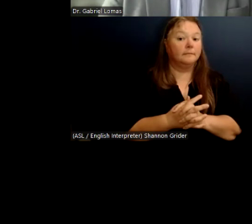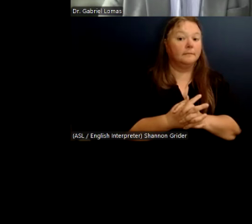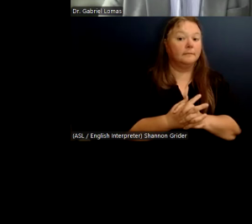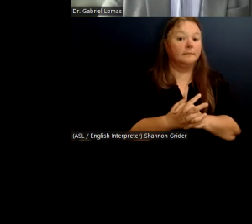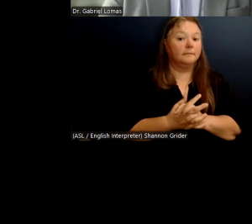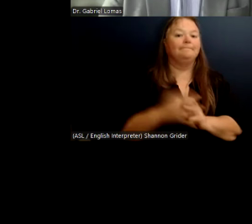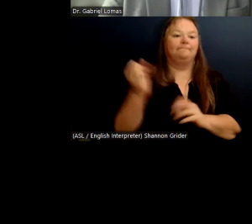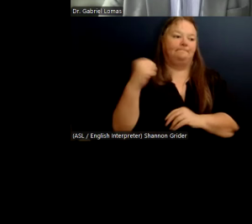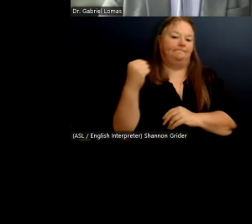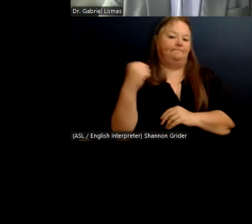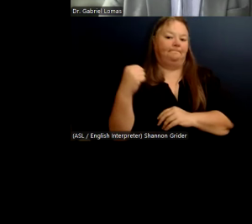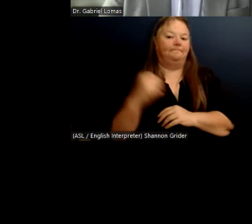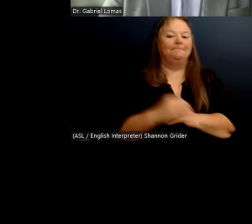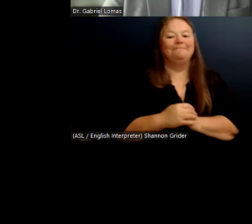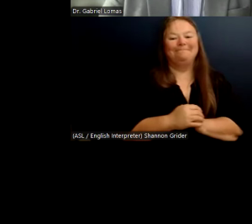Yes.